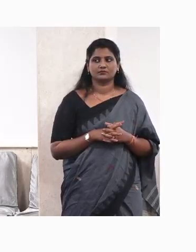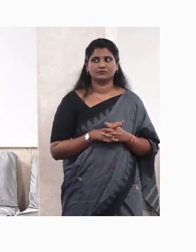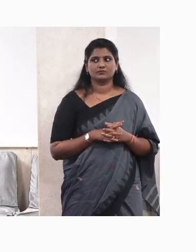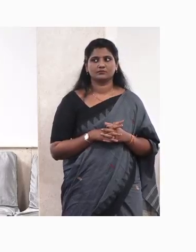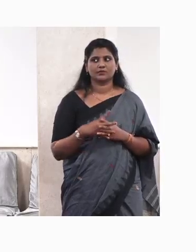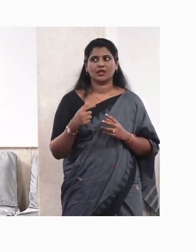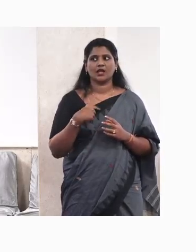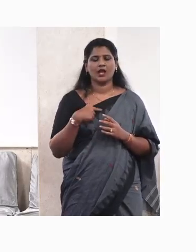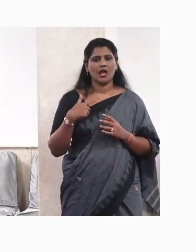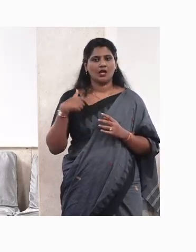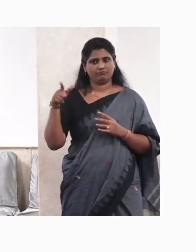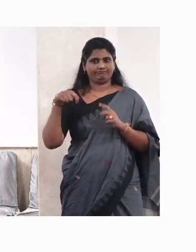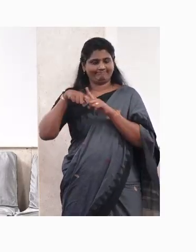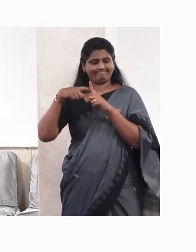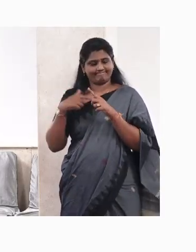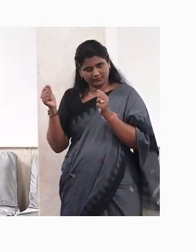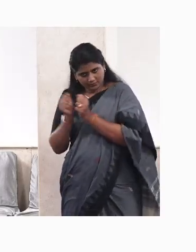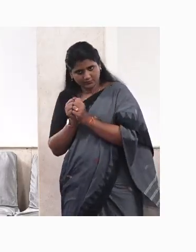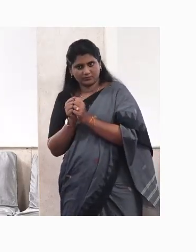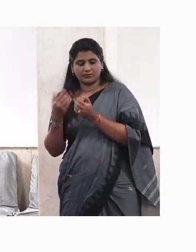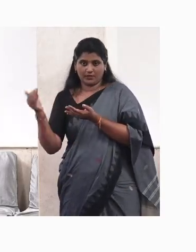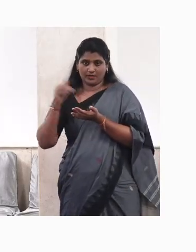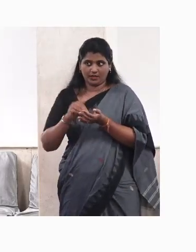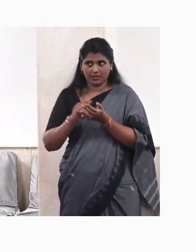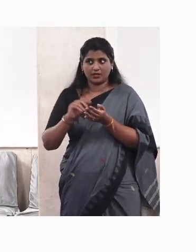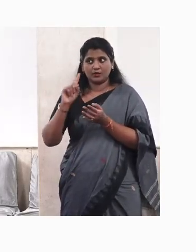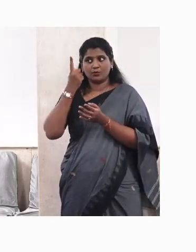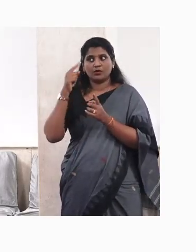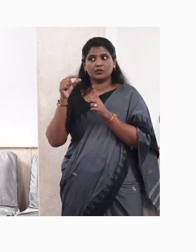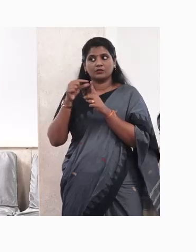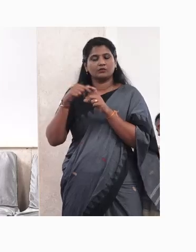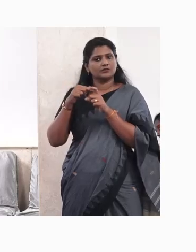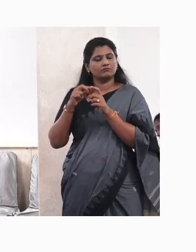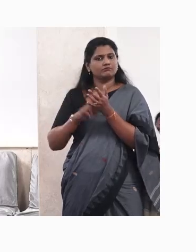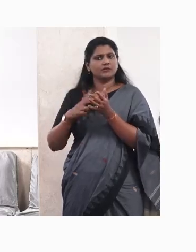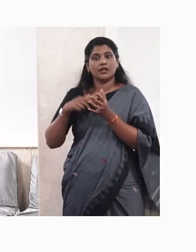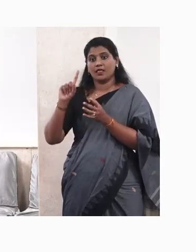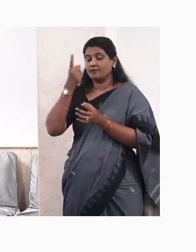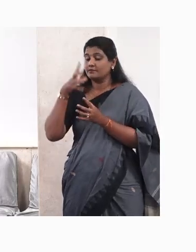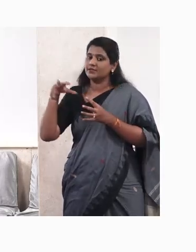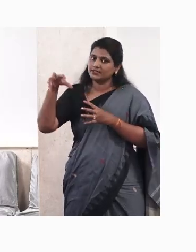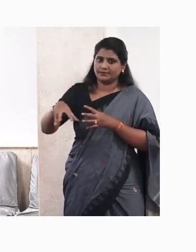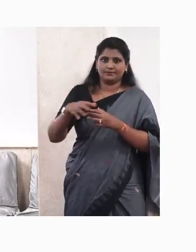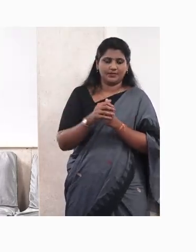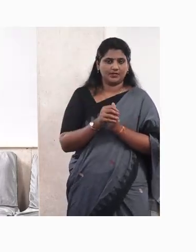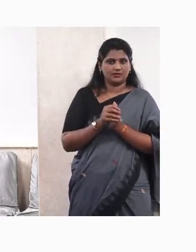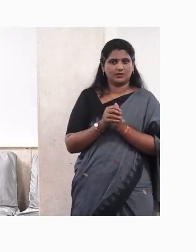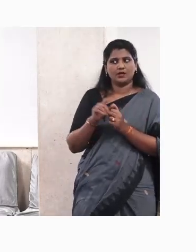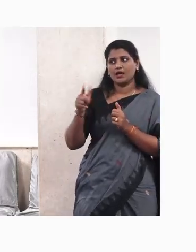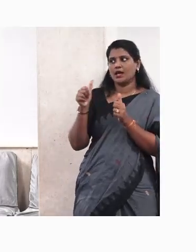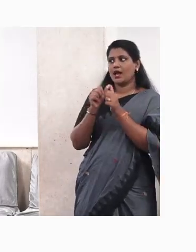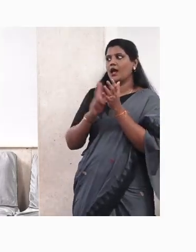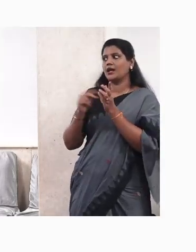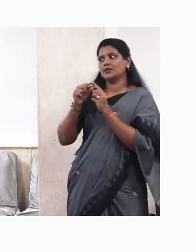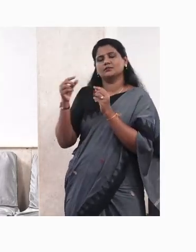So I was with Keerthana, again, one of Pina's students in the first batch, and Dr. Anbu as